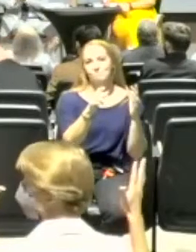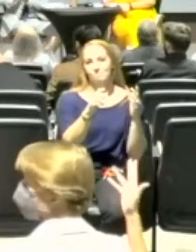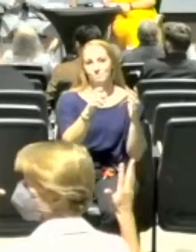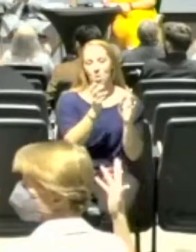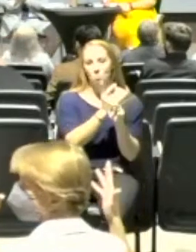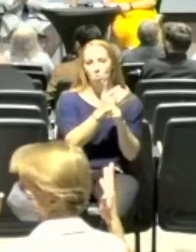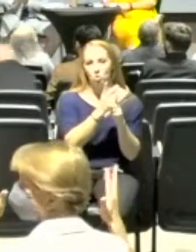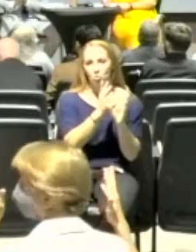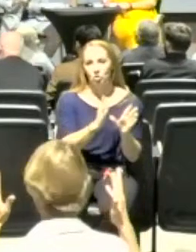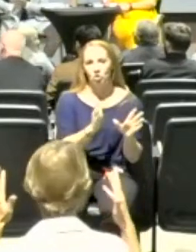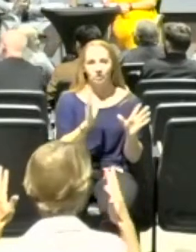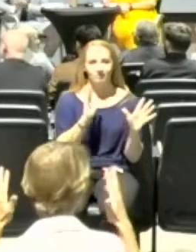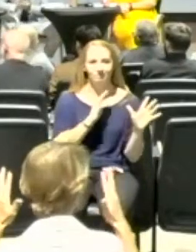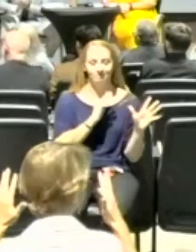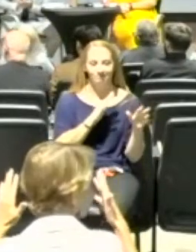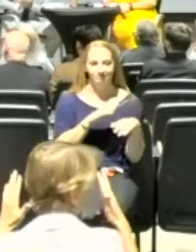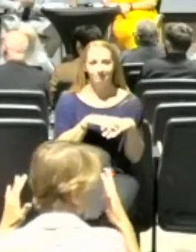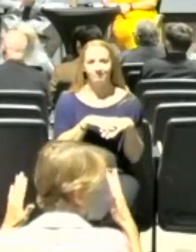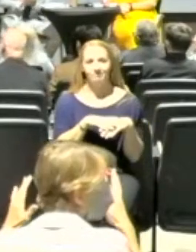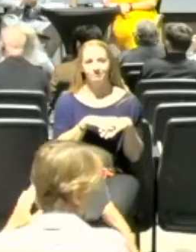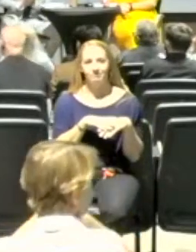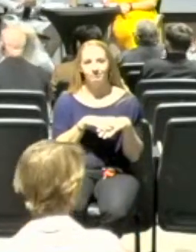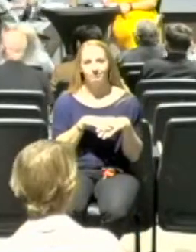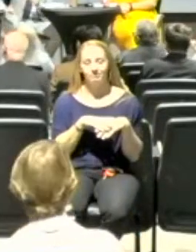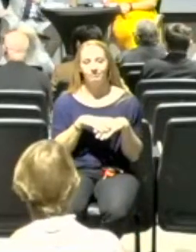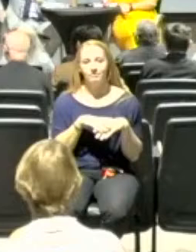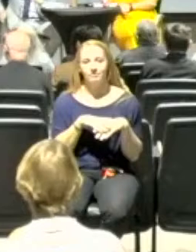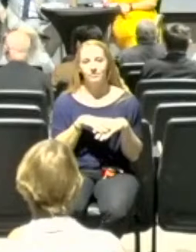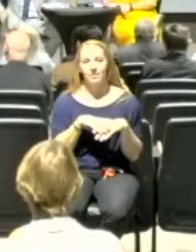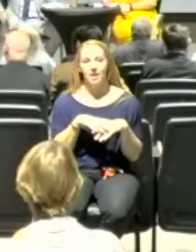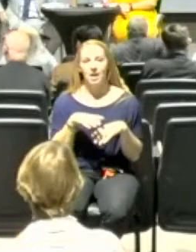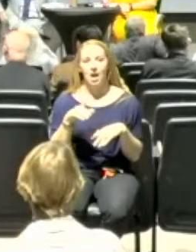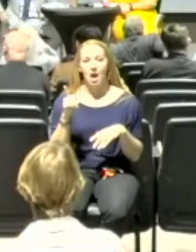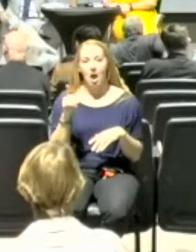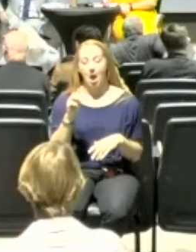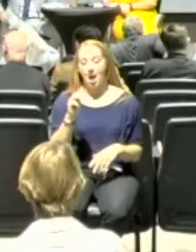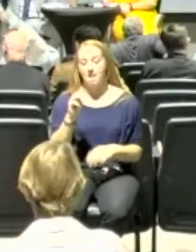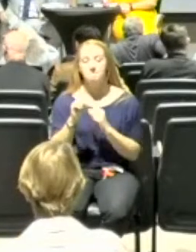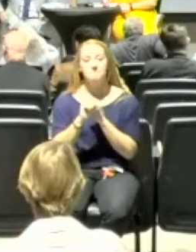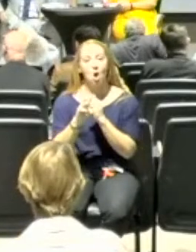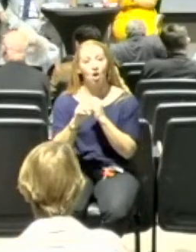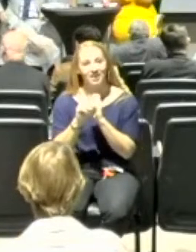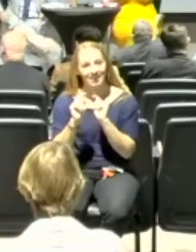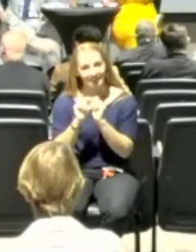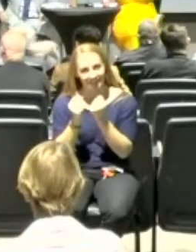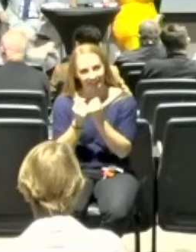Yes. Snaps and applause. We have the exquisite marketing team.